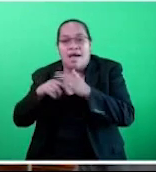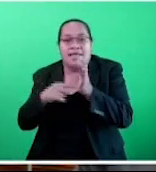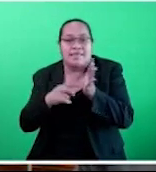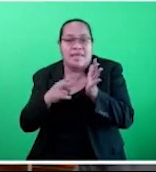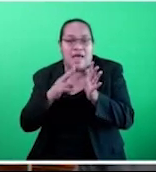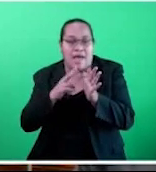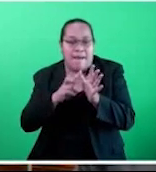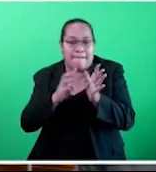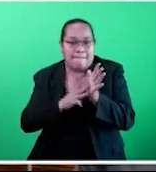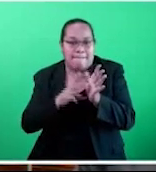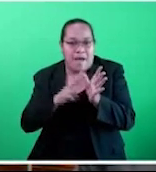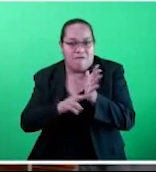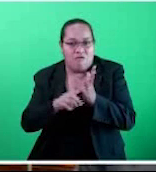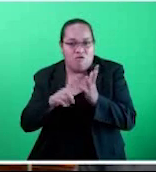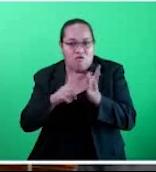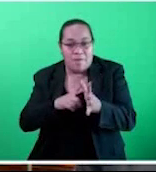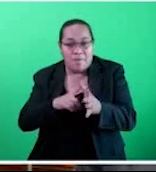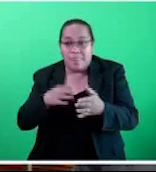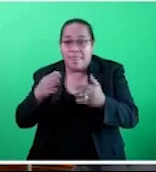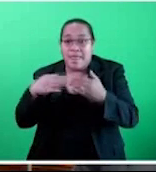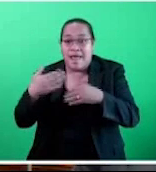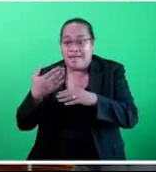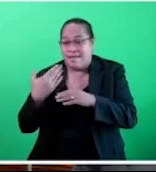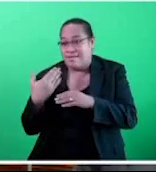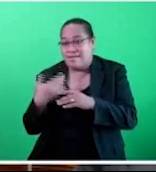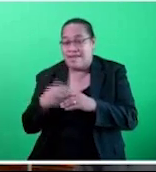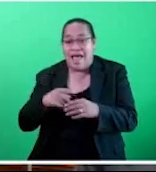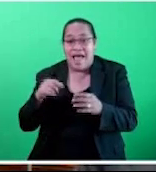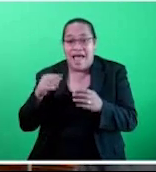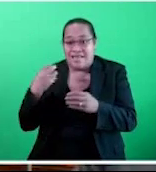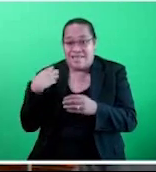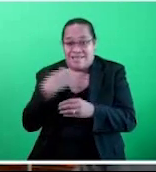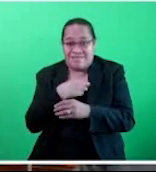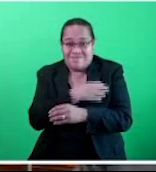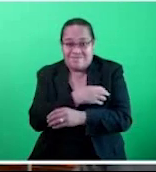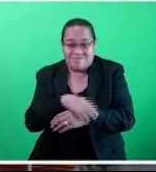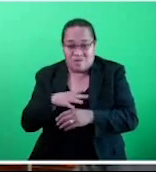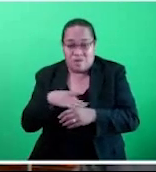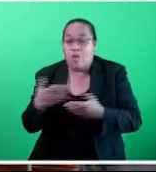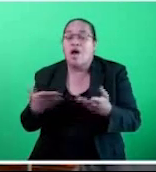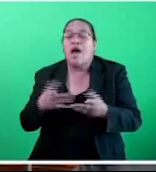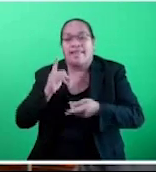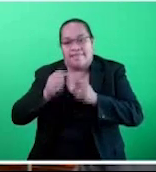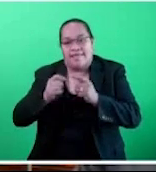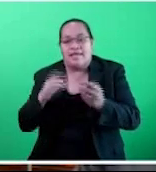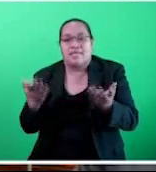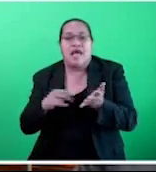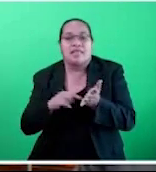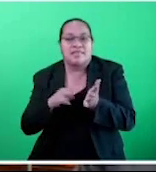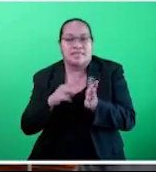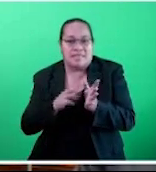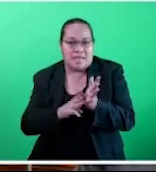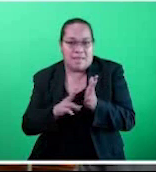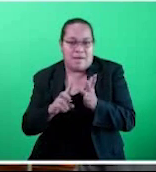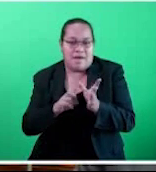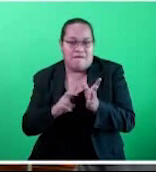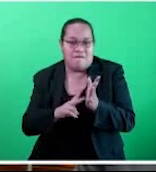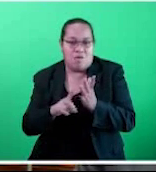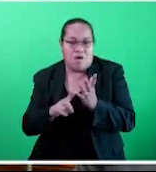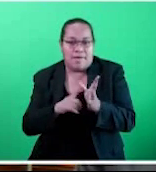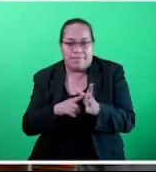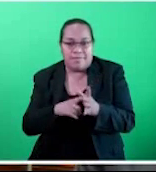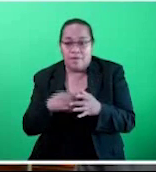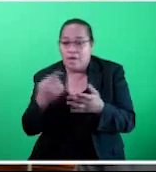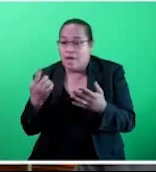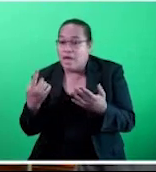And during the measles outbreak, all our suspected measles sampling were tested locally in Tamavua. Testing for influenza is also